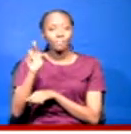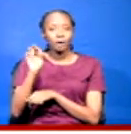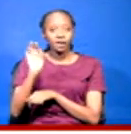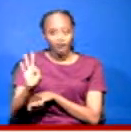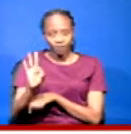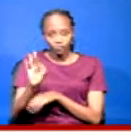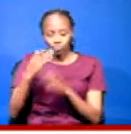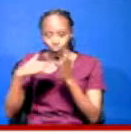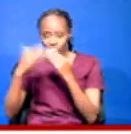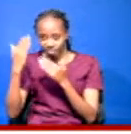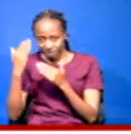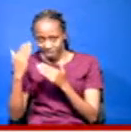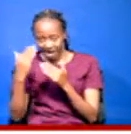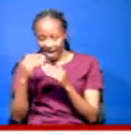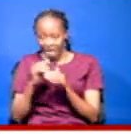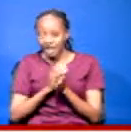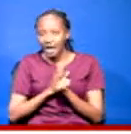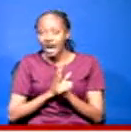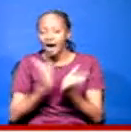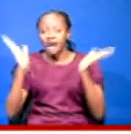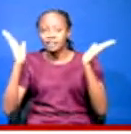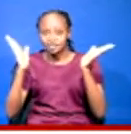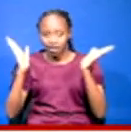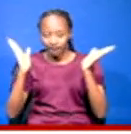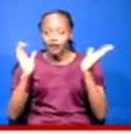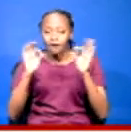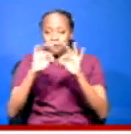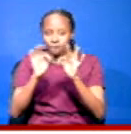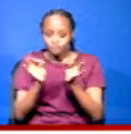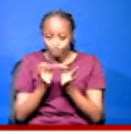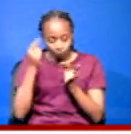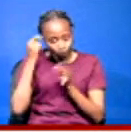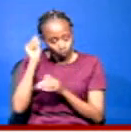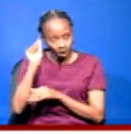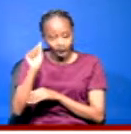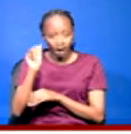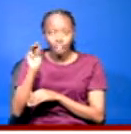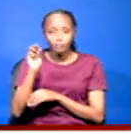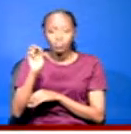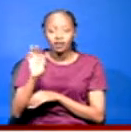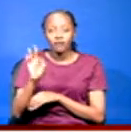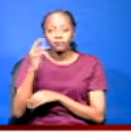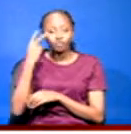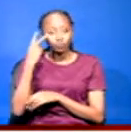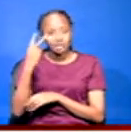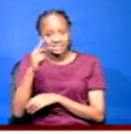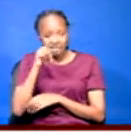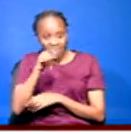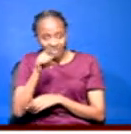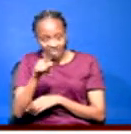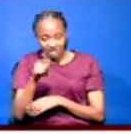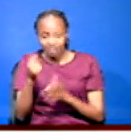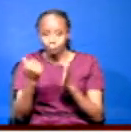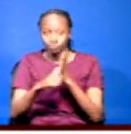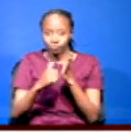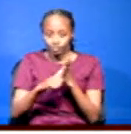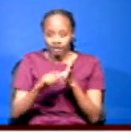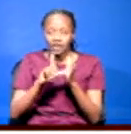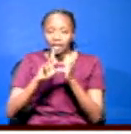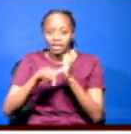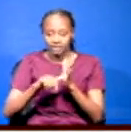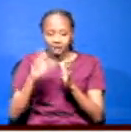well as the wider AMREF fraternity, for seeing a gap and daring to fill it. Asante